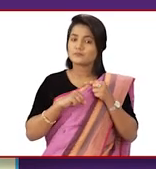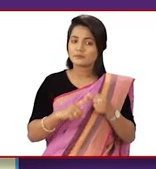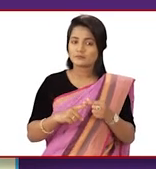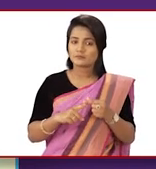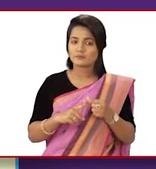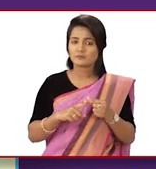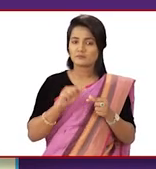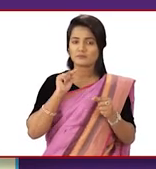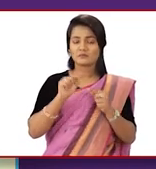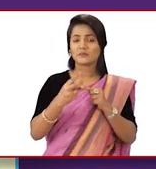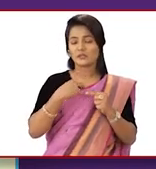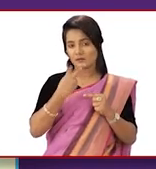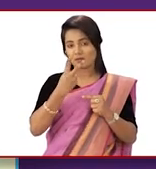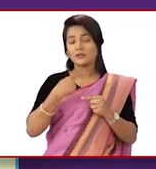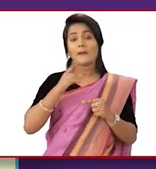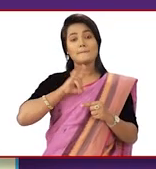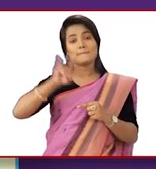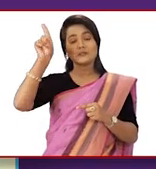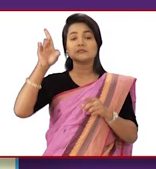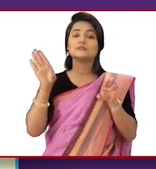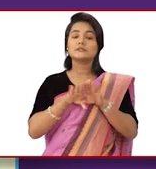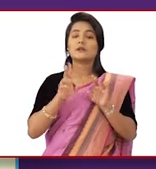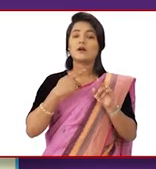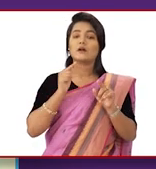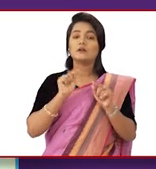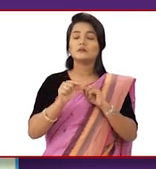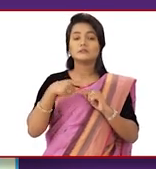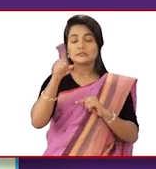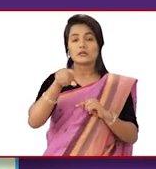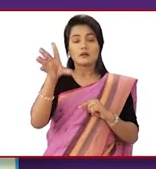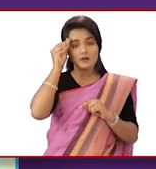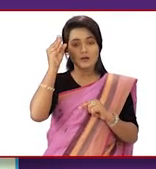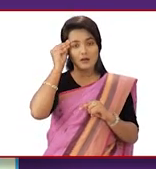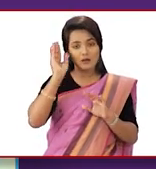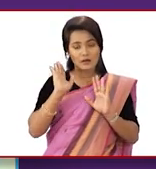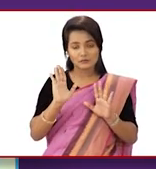It was absolutely phenomenal to be in that role. So if many men would realize